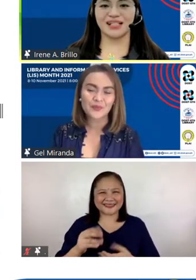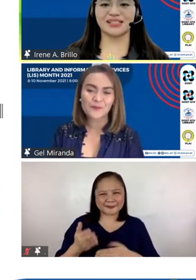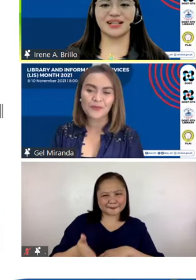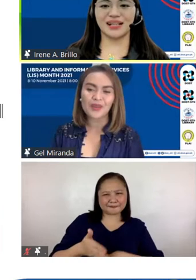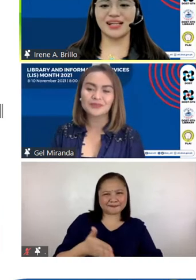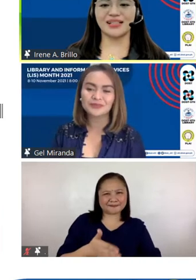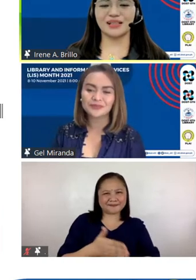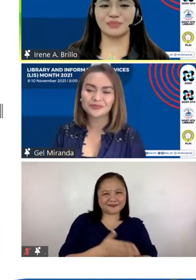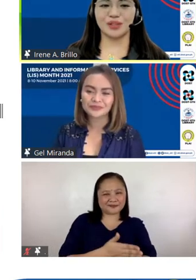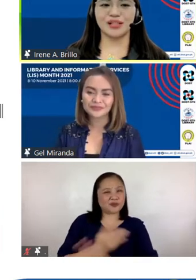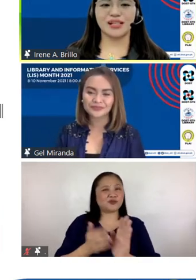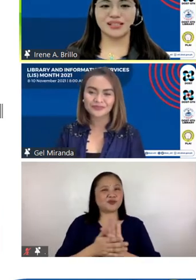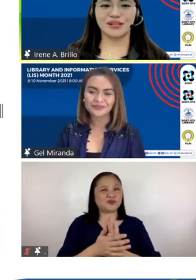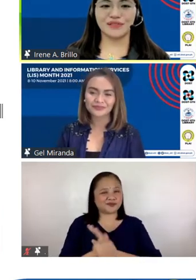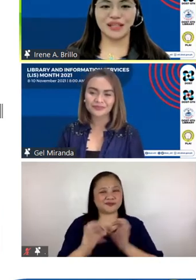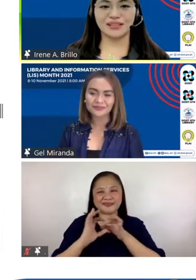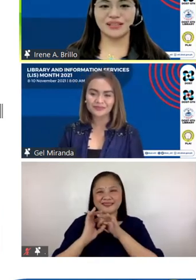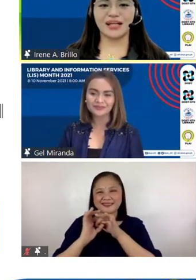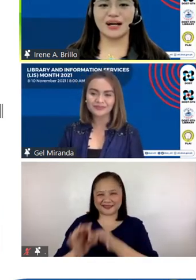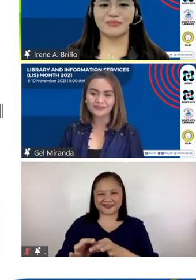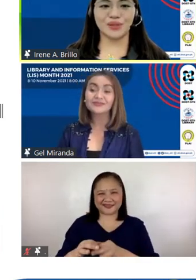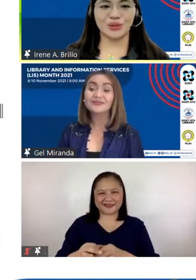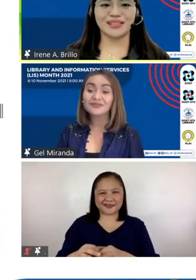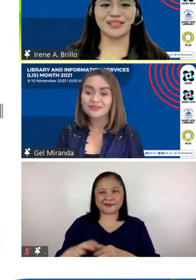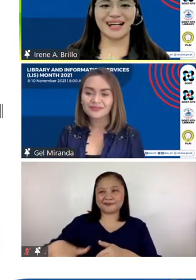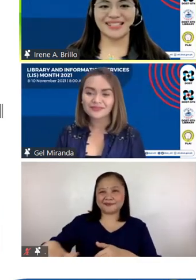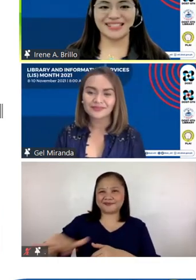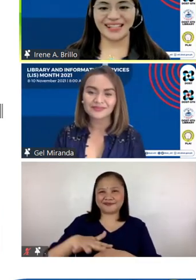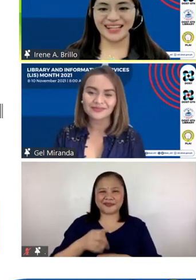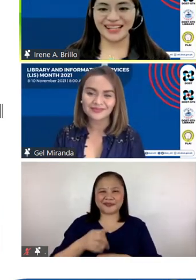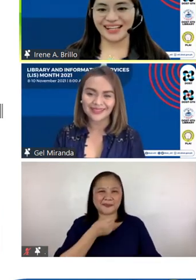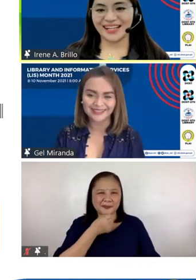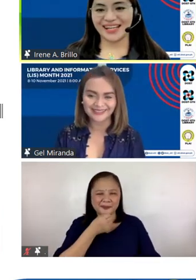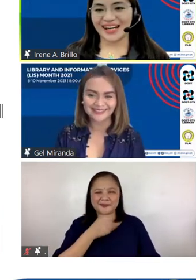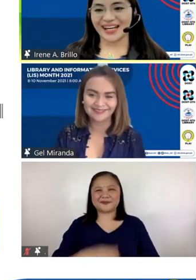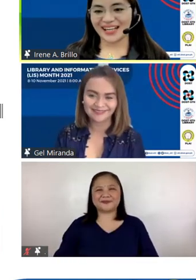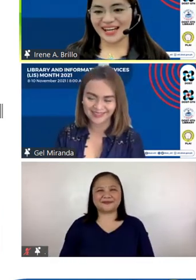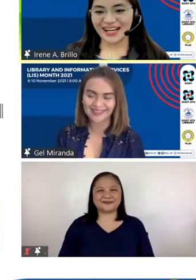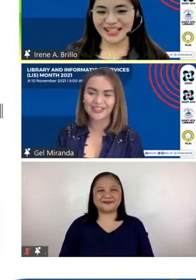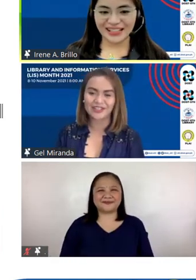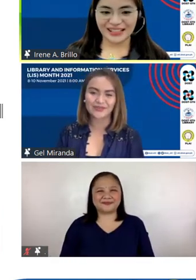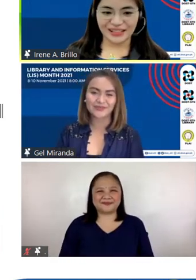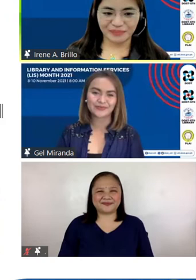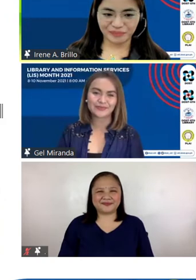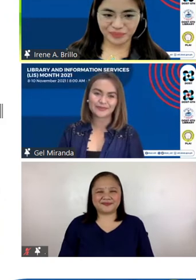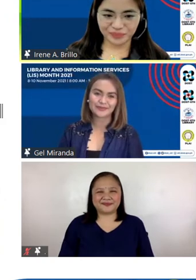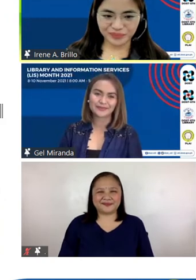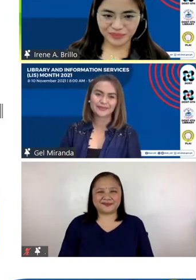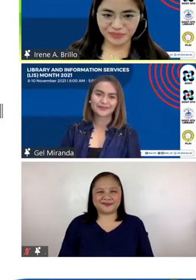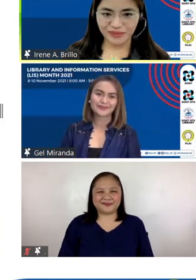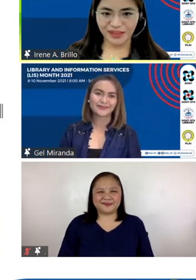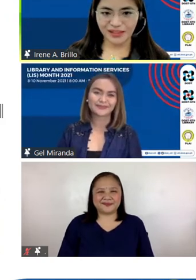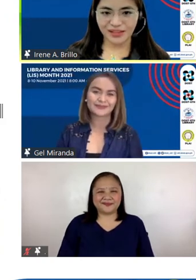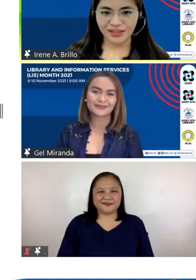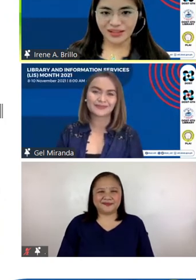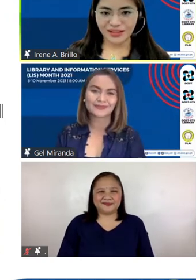na skills related po sa field ng broadcasting. Ayan.